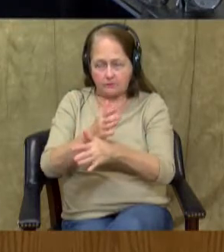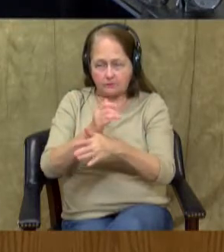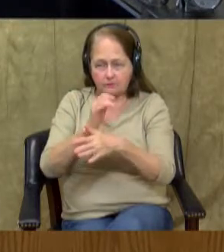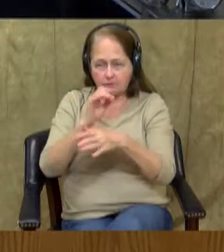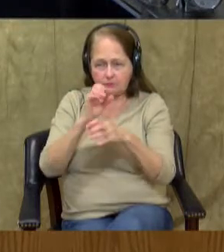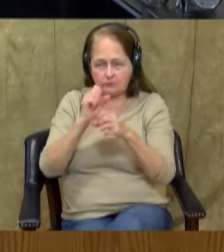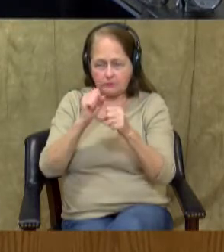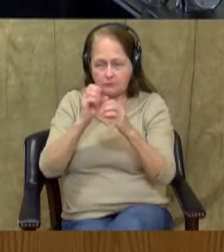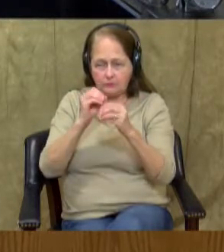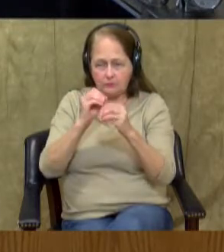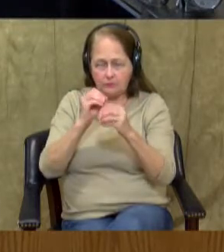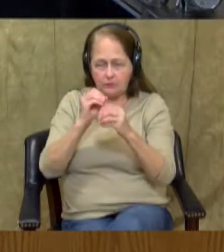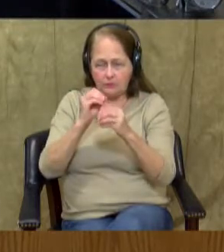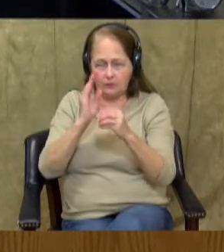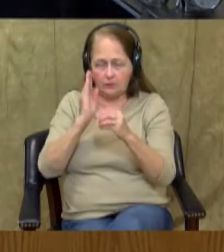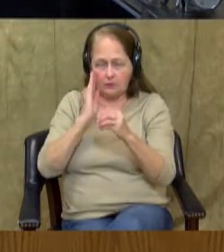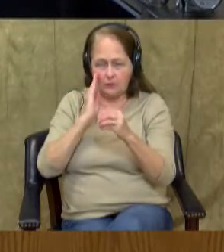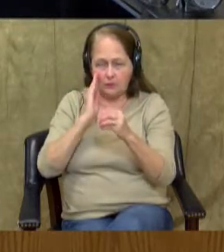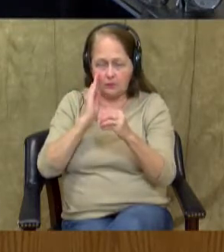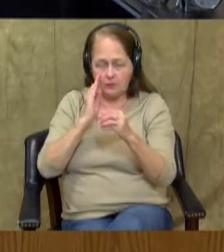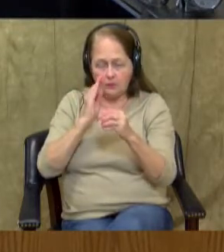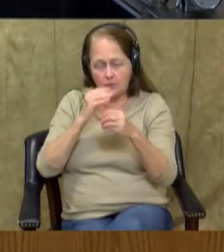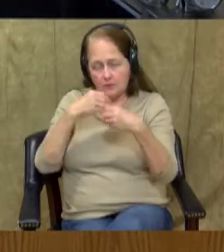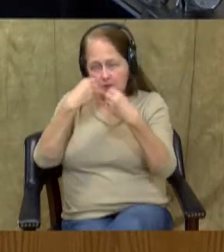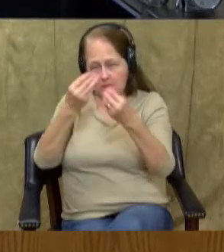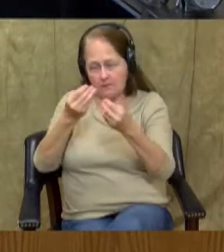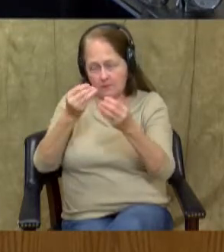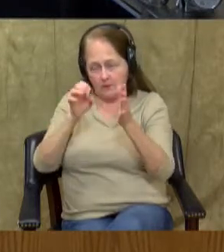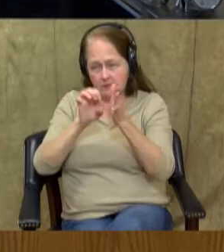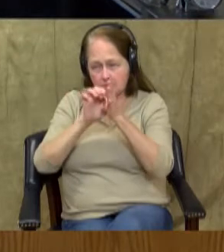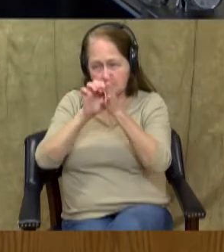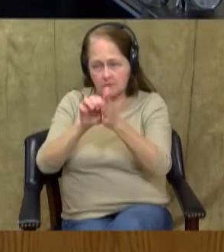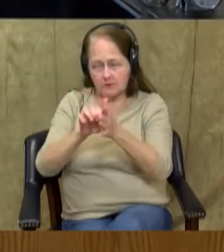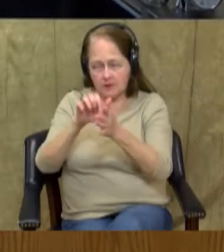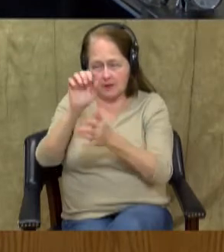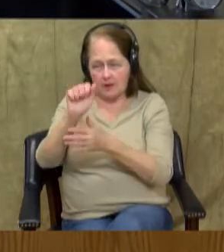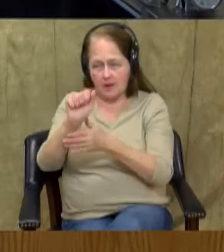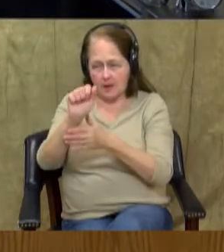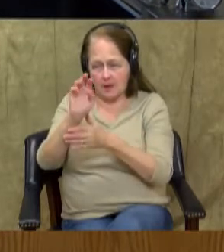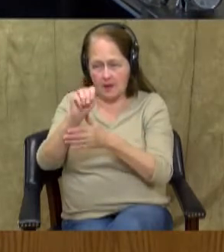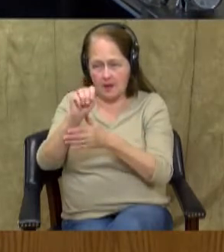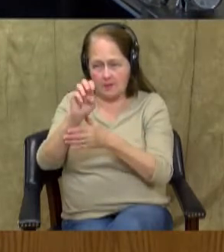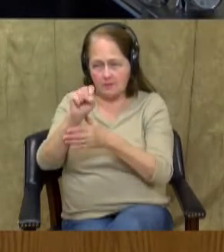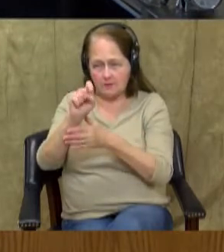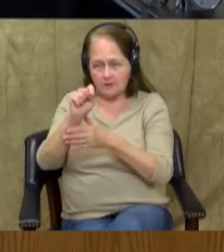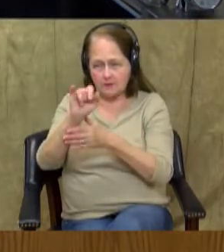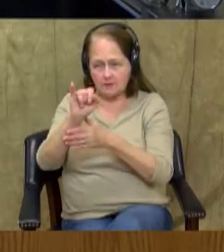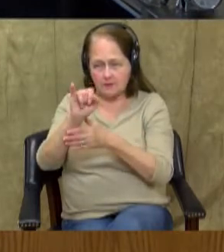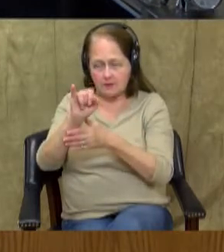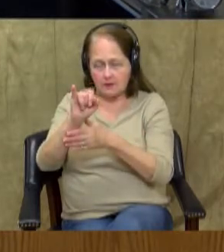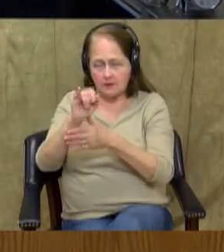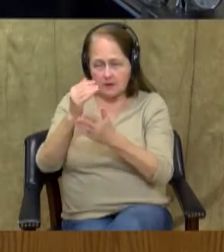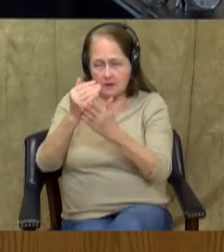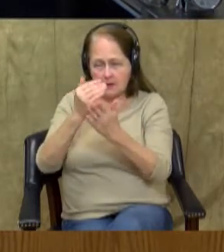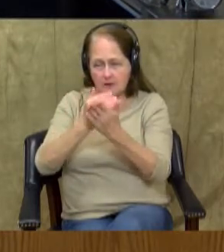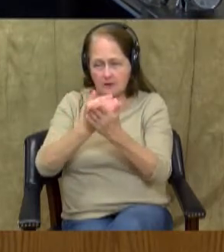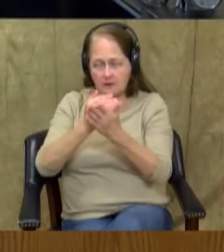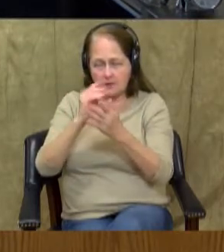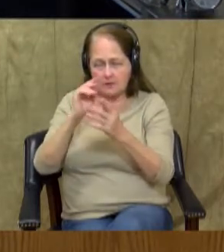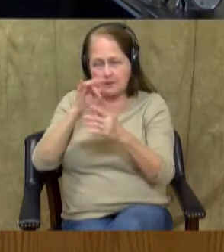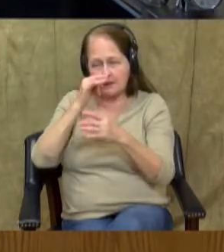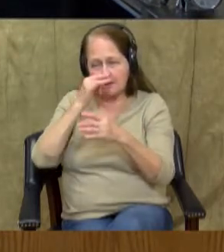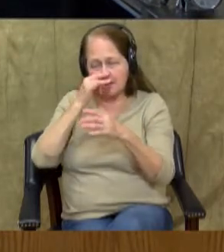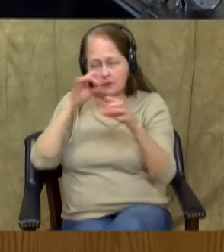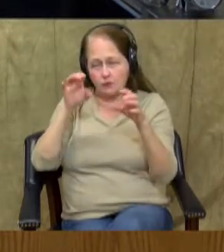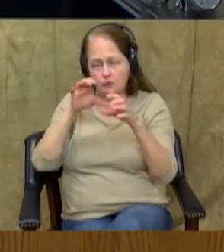So what we've done is I've put this model together. This is an AM-style lesson, and this is something we normally do in the classroom, and kids are able to